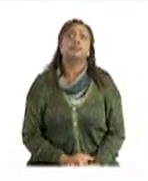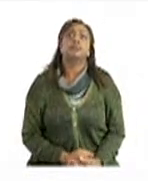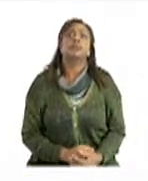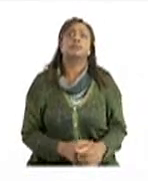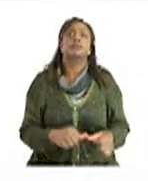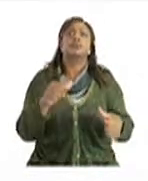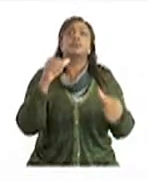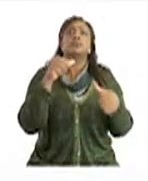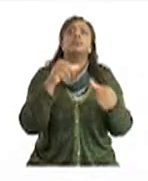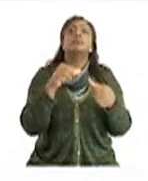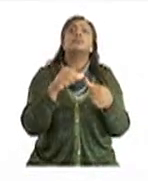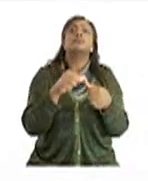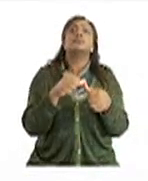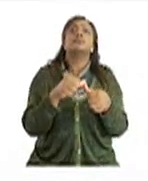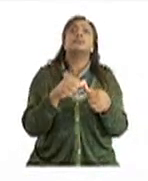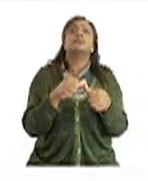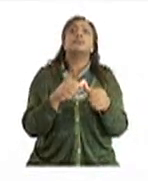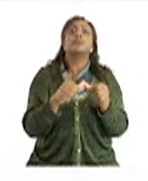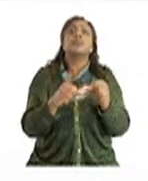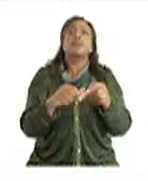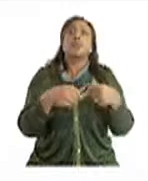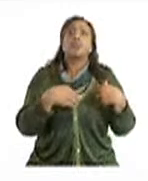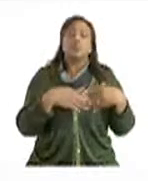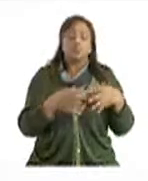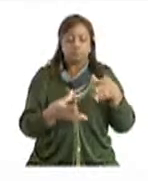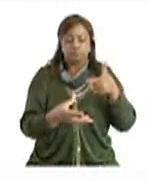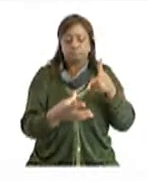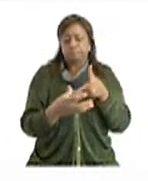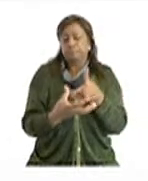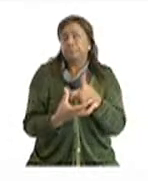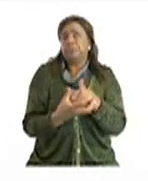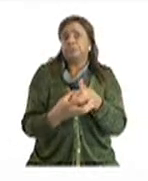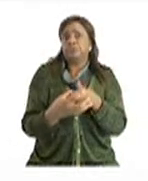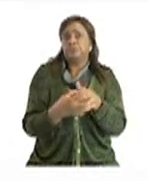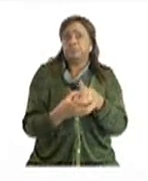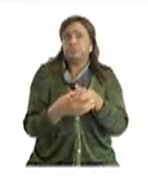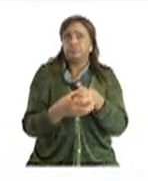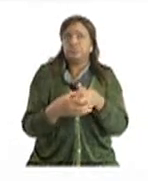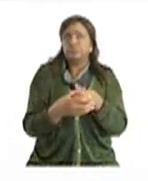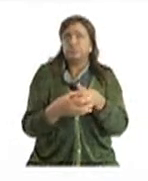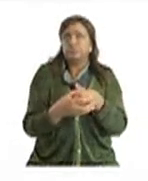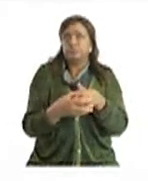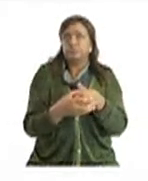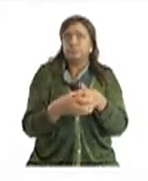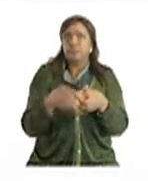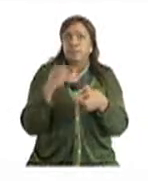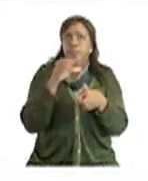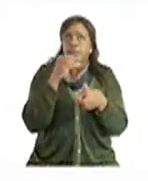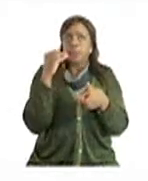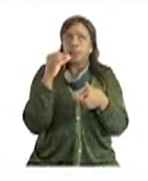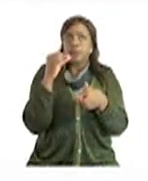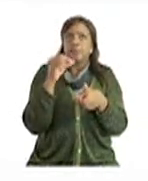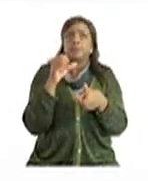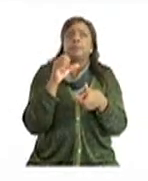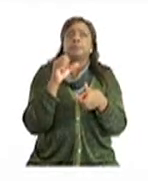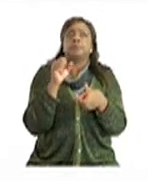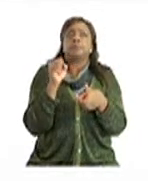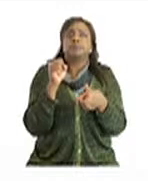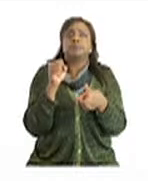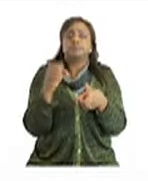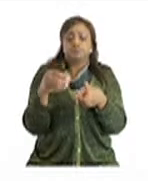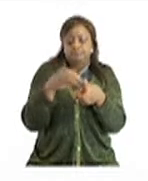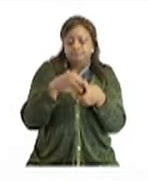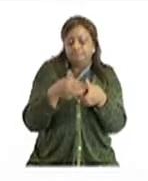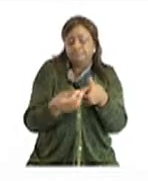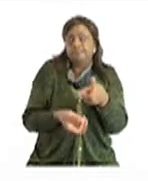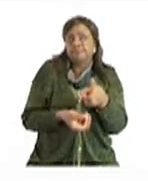Remember I said we start all the way from the bottom, which is at the scrotum, and inside the scrotum we